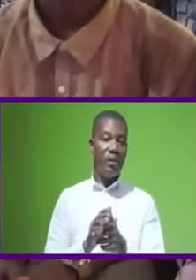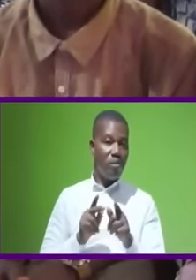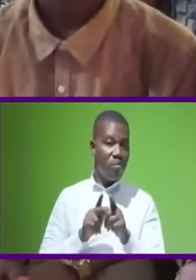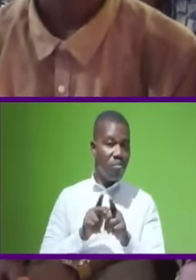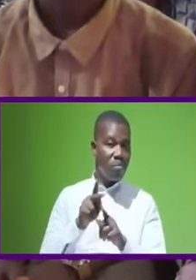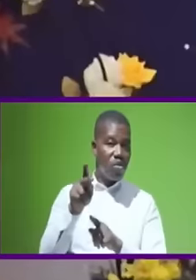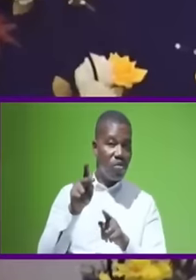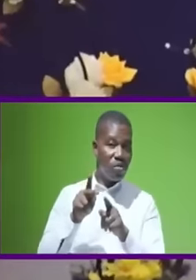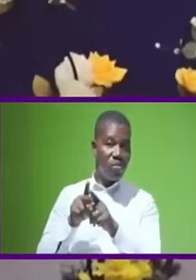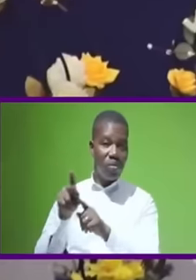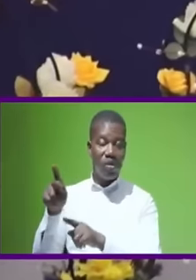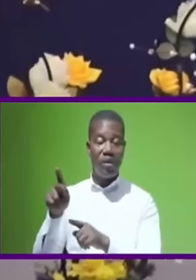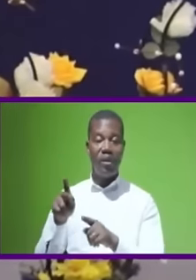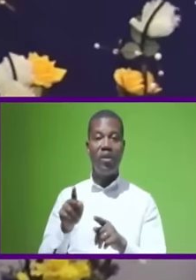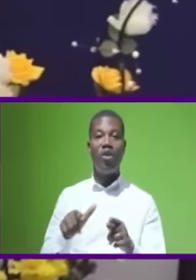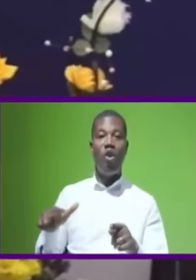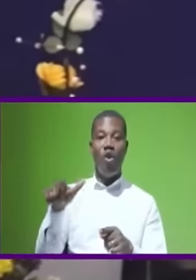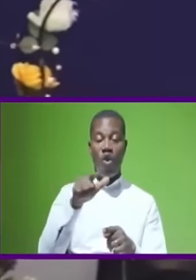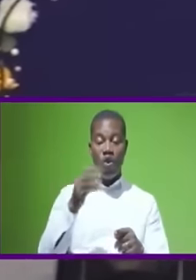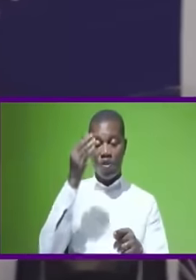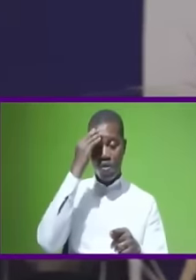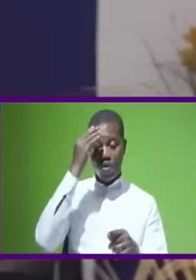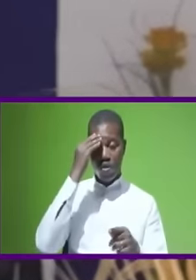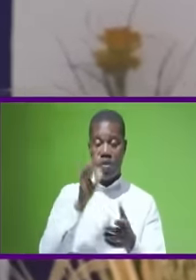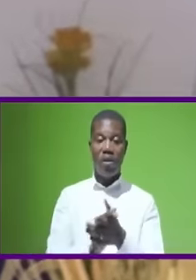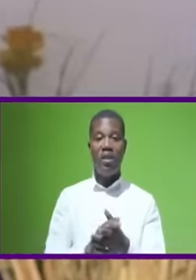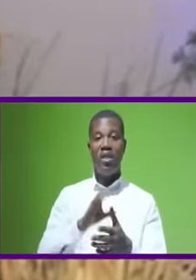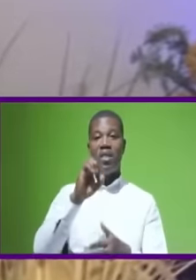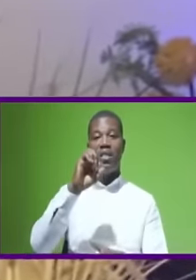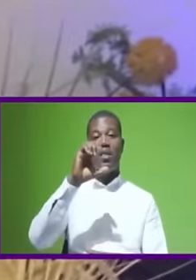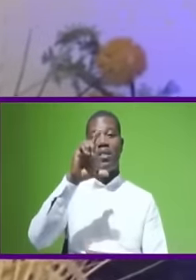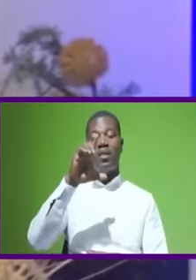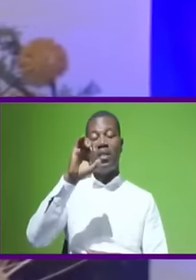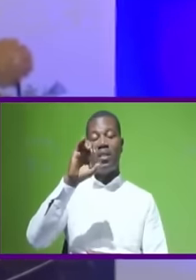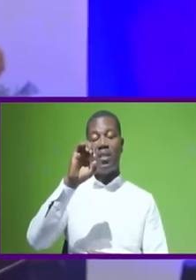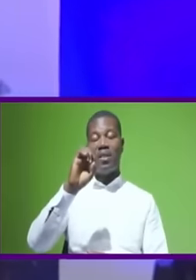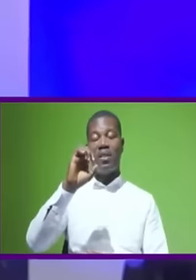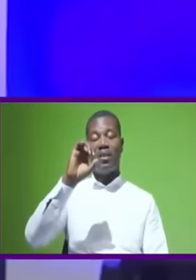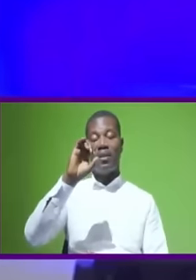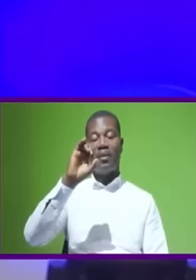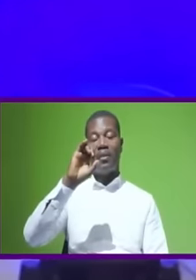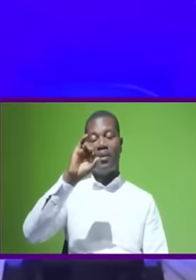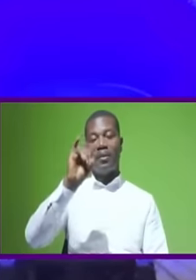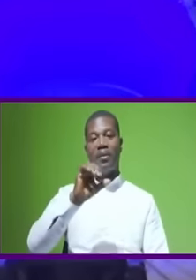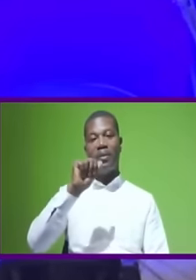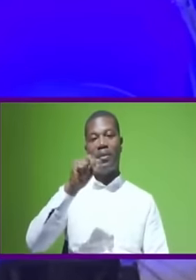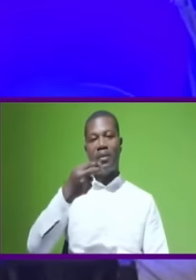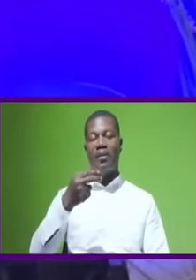now. Elijah,